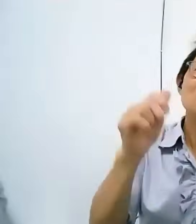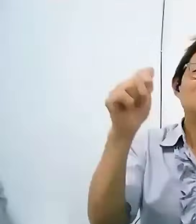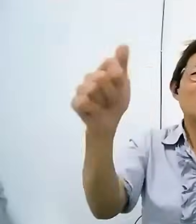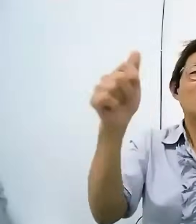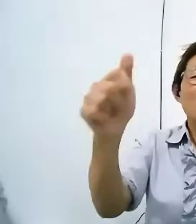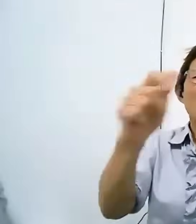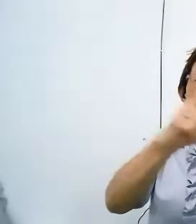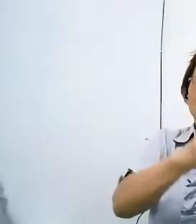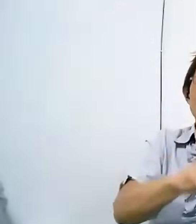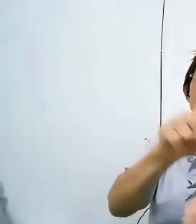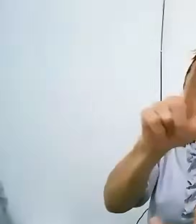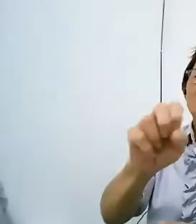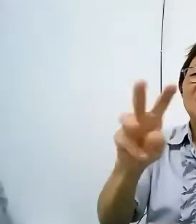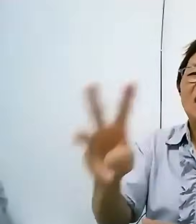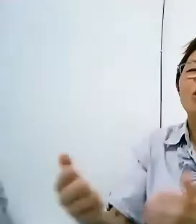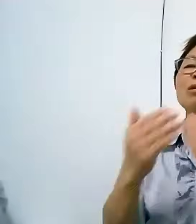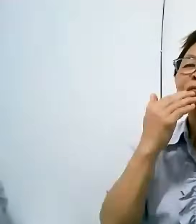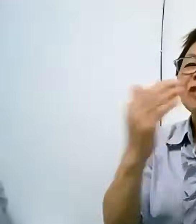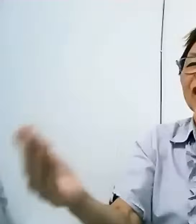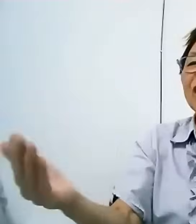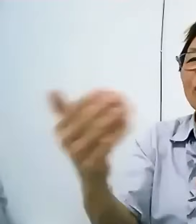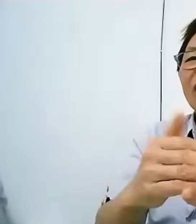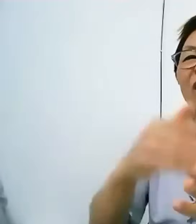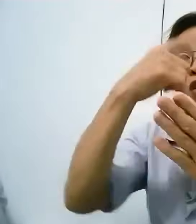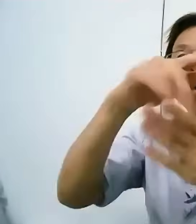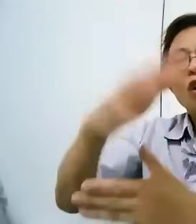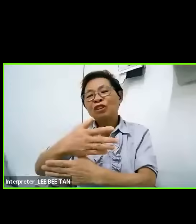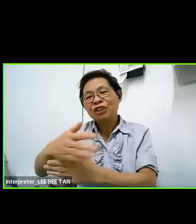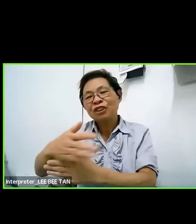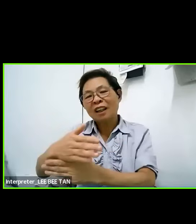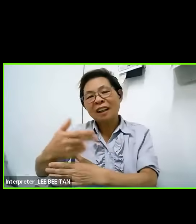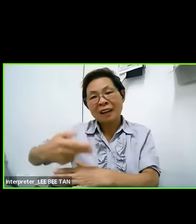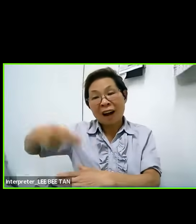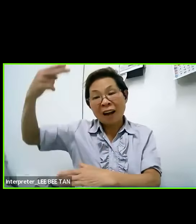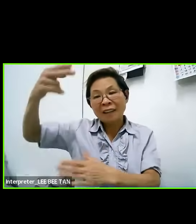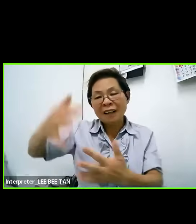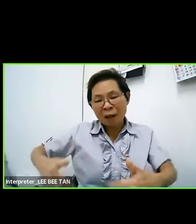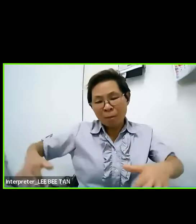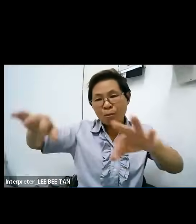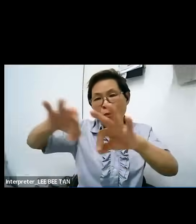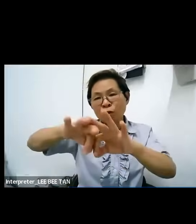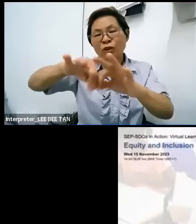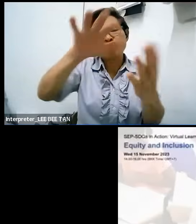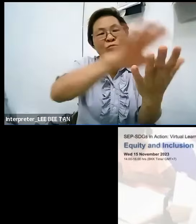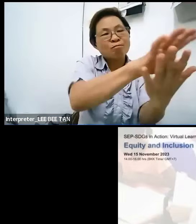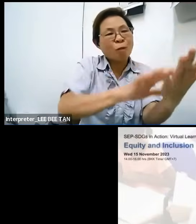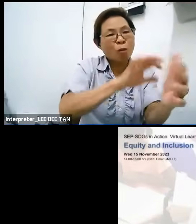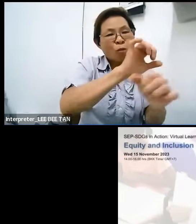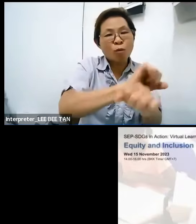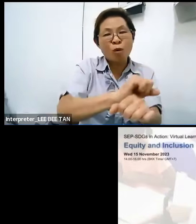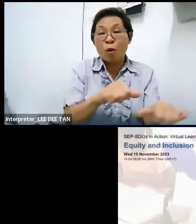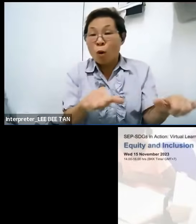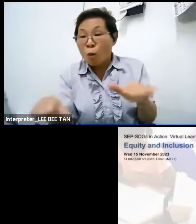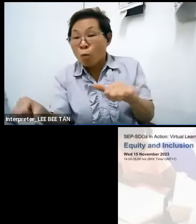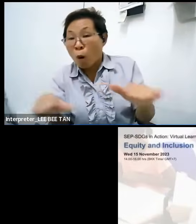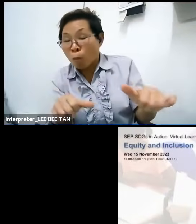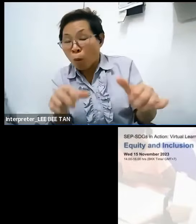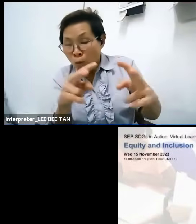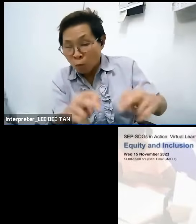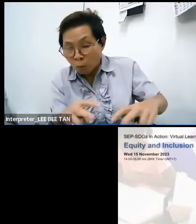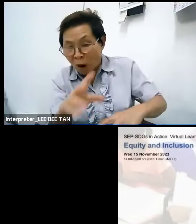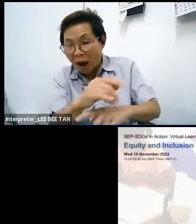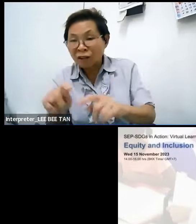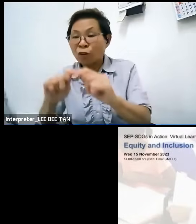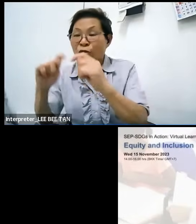Dr. Lau Hui Min. Thank you once again for sharing the highly significant framework and the robust research that you and your